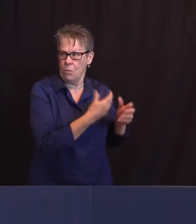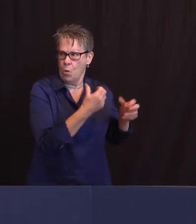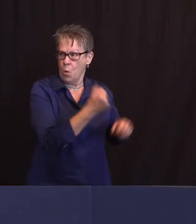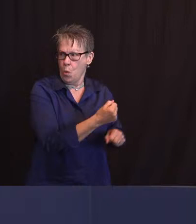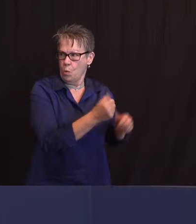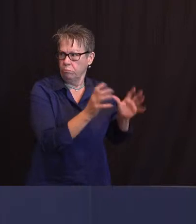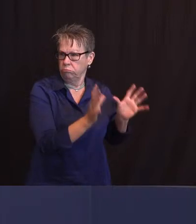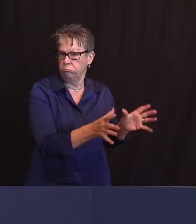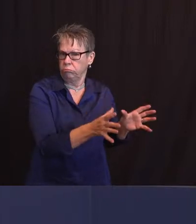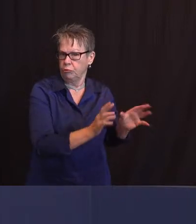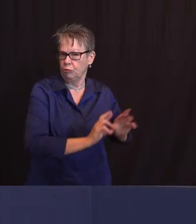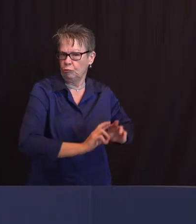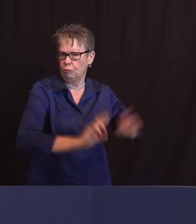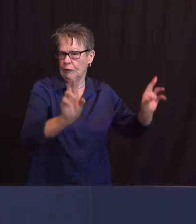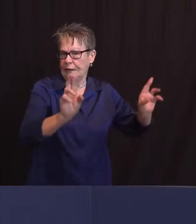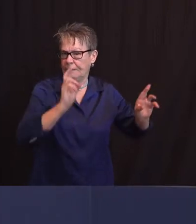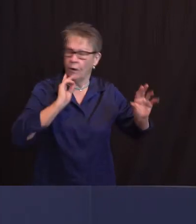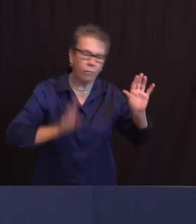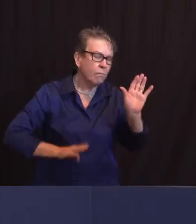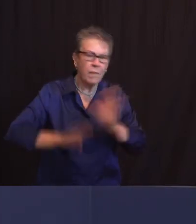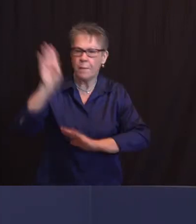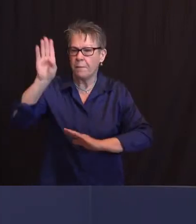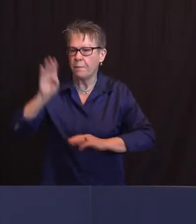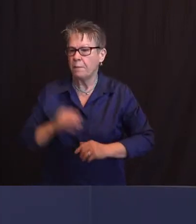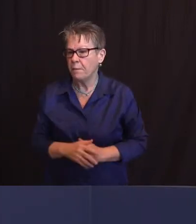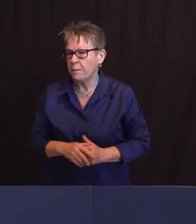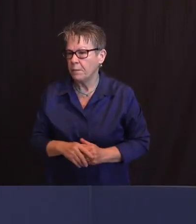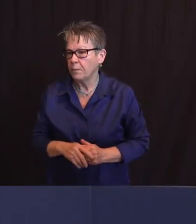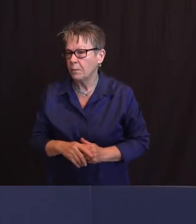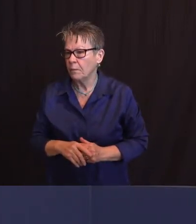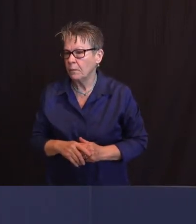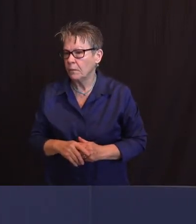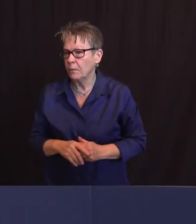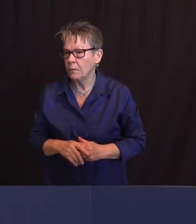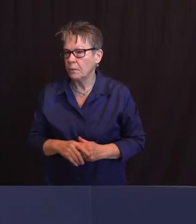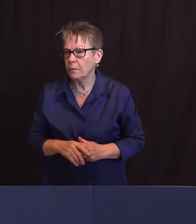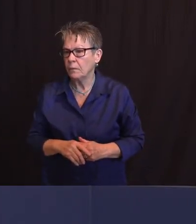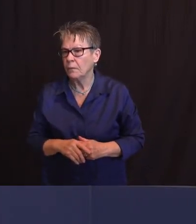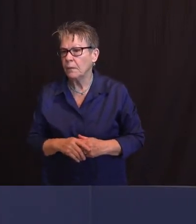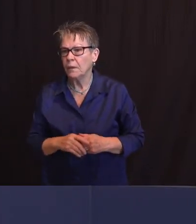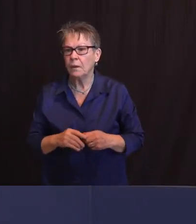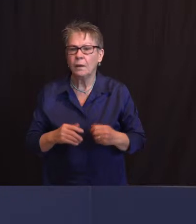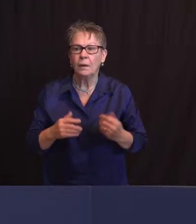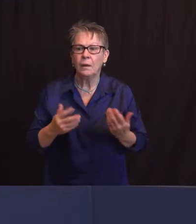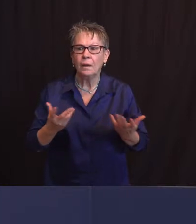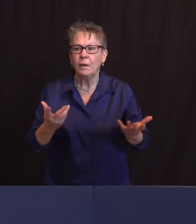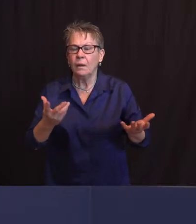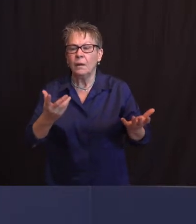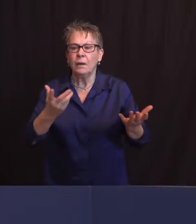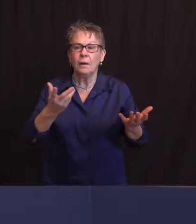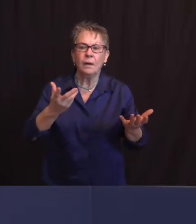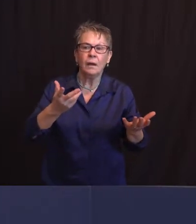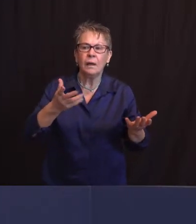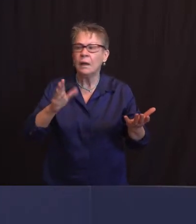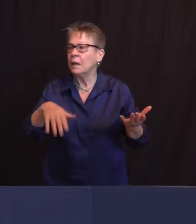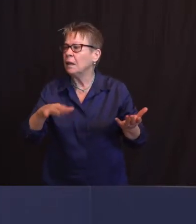worst surge in March and April, moving patients to get the right level of care when they needed it.